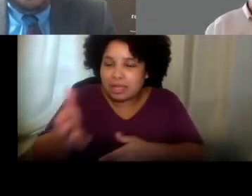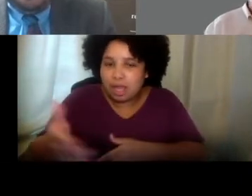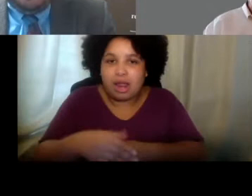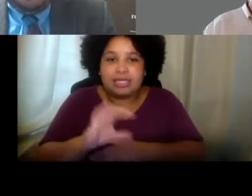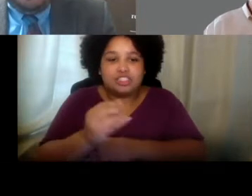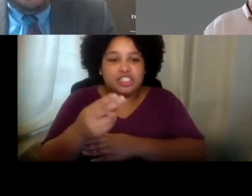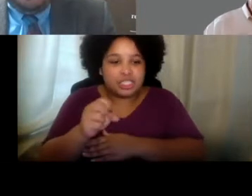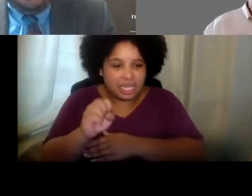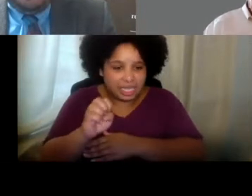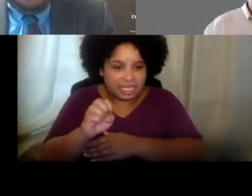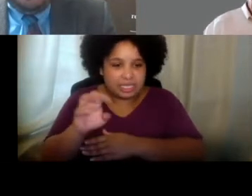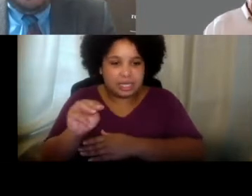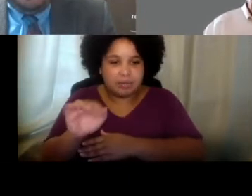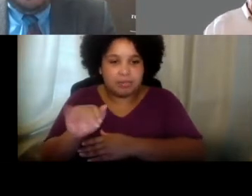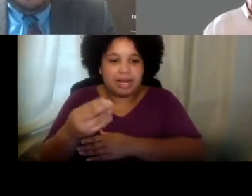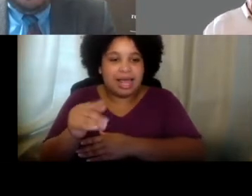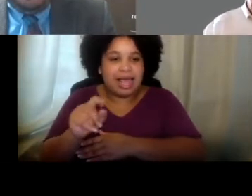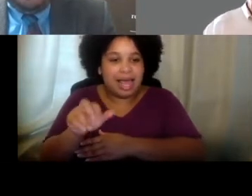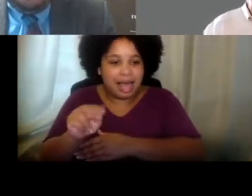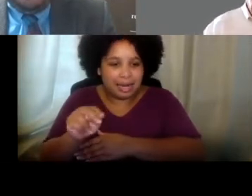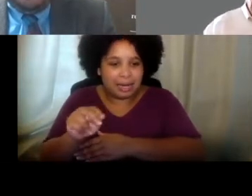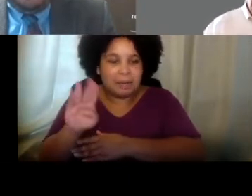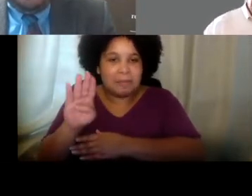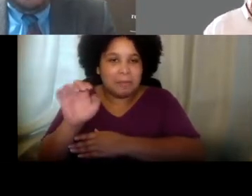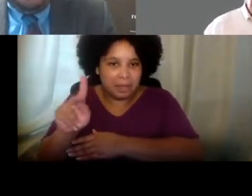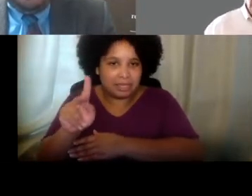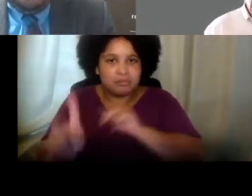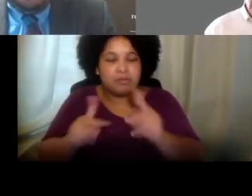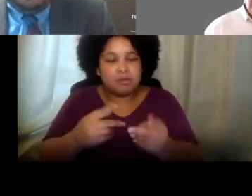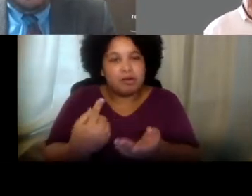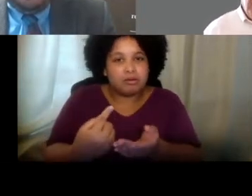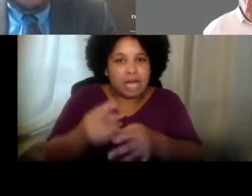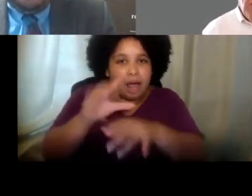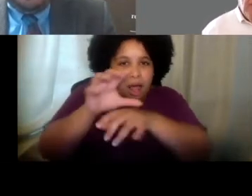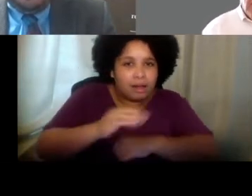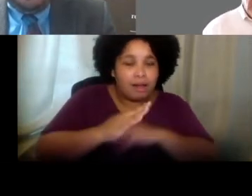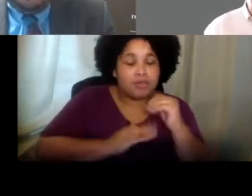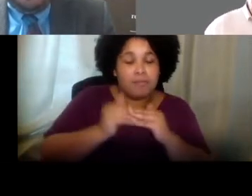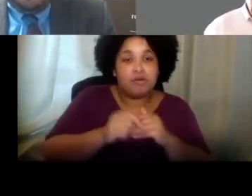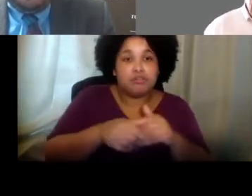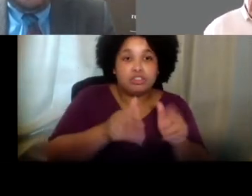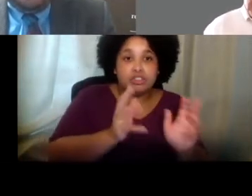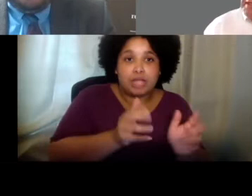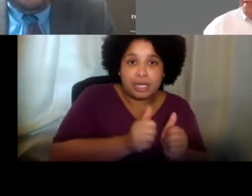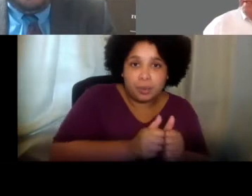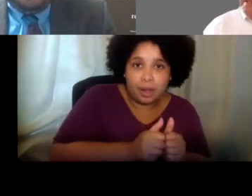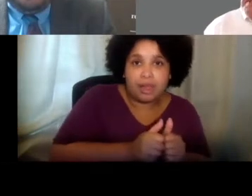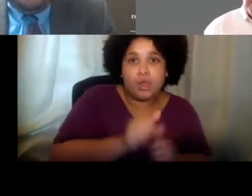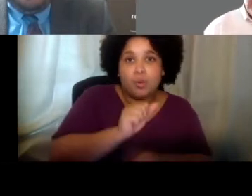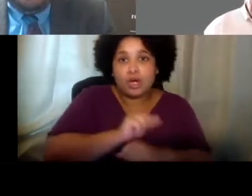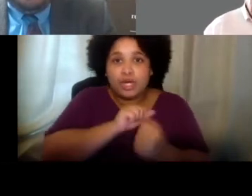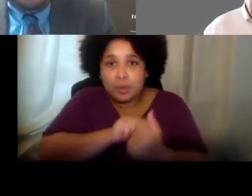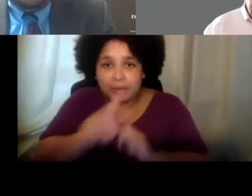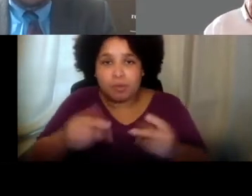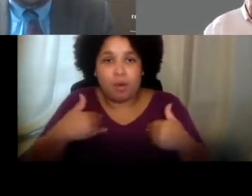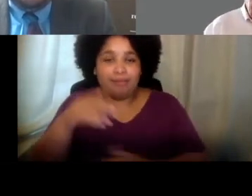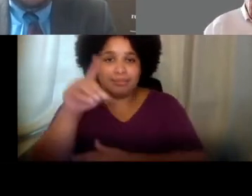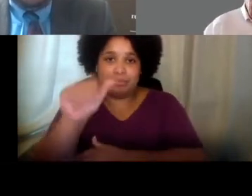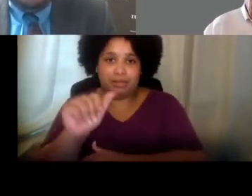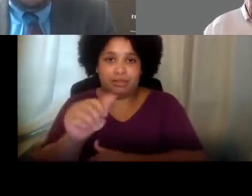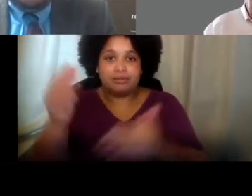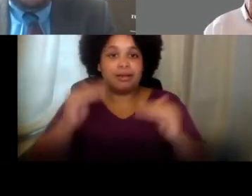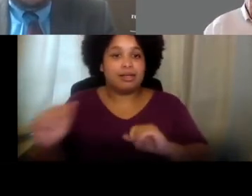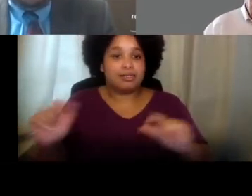we get people comfortable talking, working with, and for people with disabilities. Next slide.